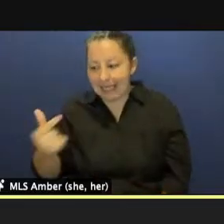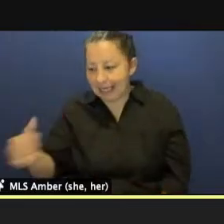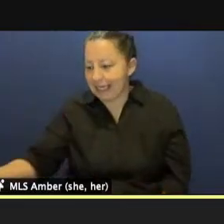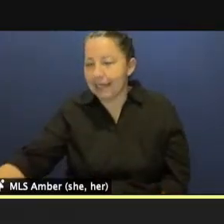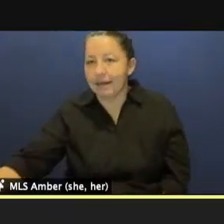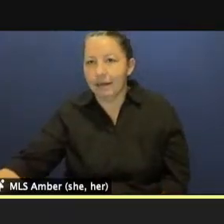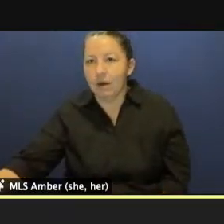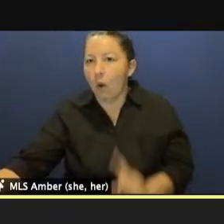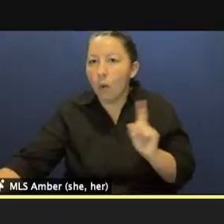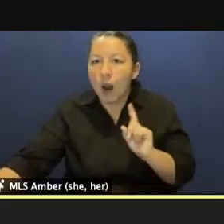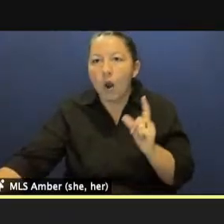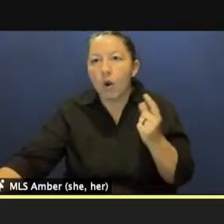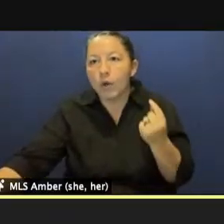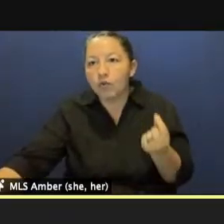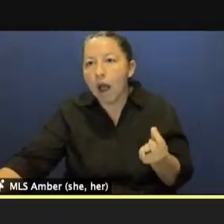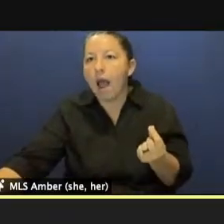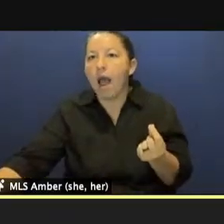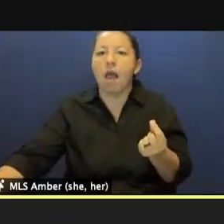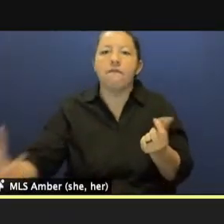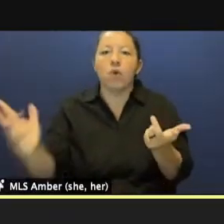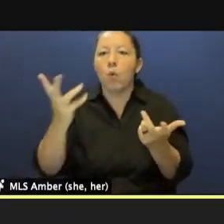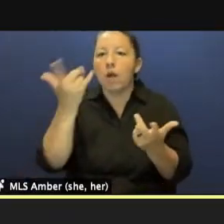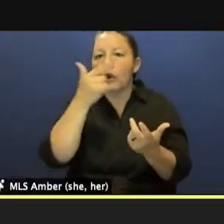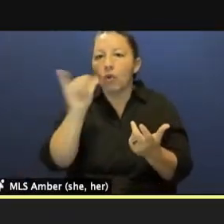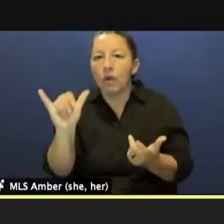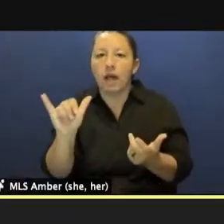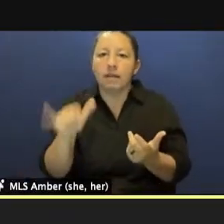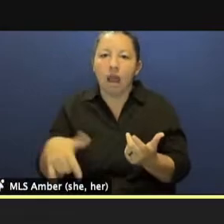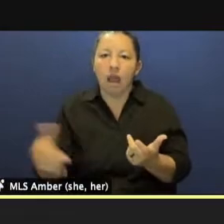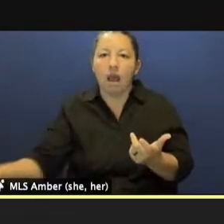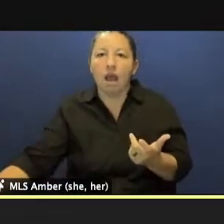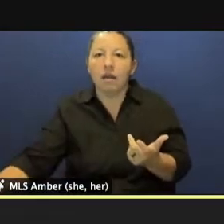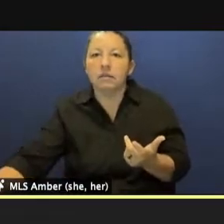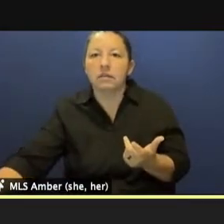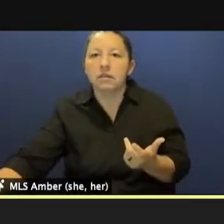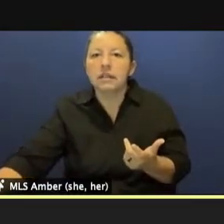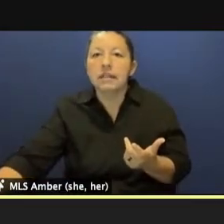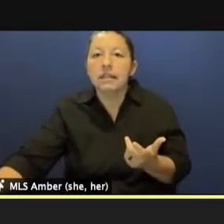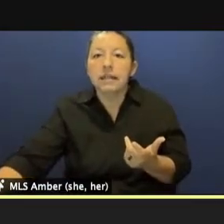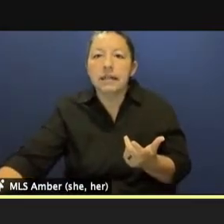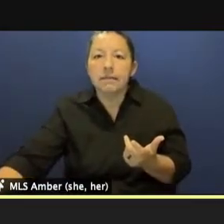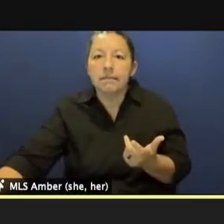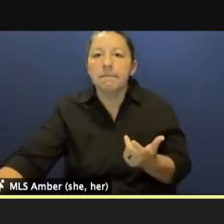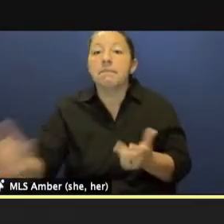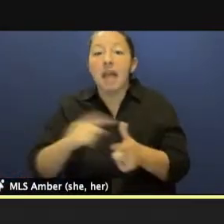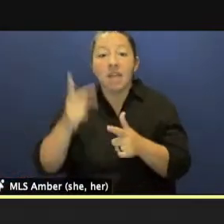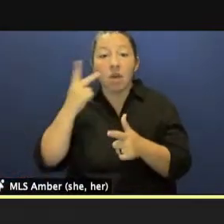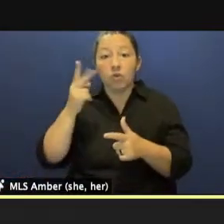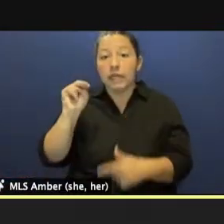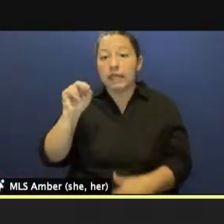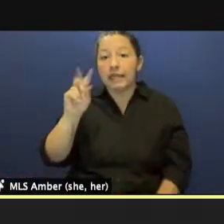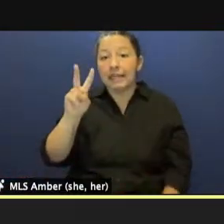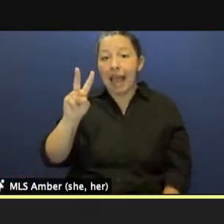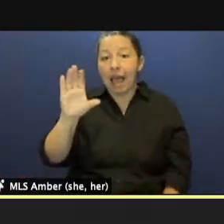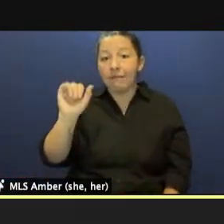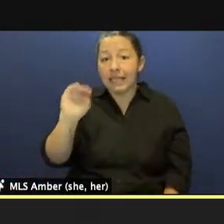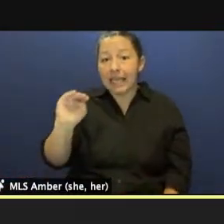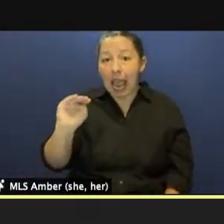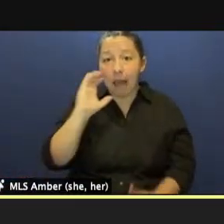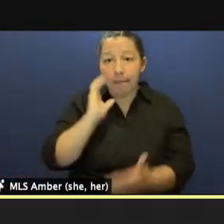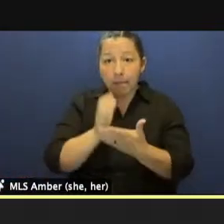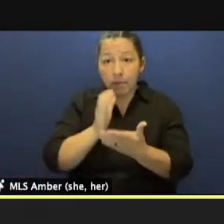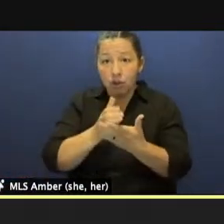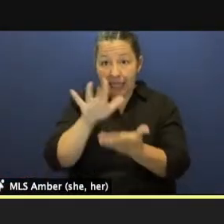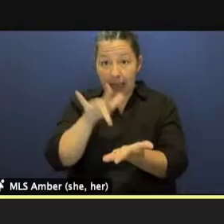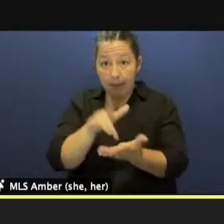are driving, the locale. And in the center, you can see the NavCam images that are part of a very high fidelity simulation that we've